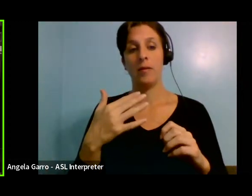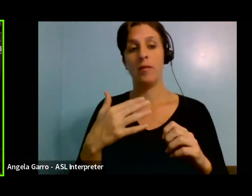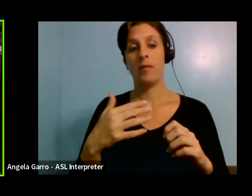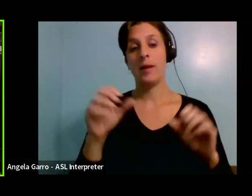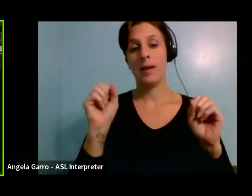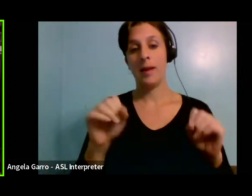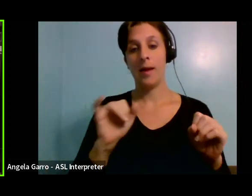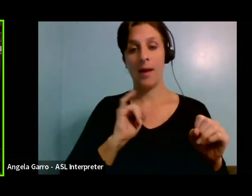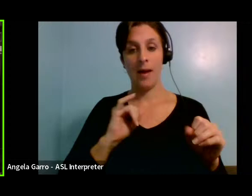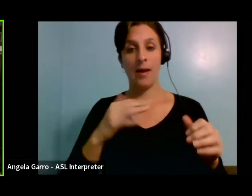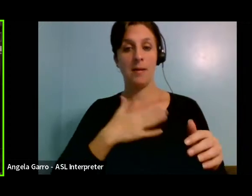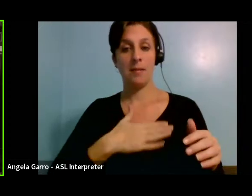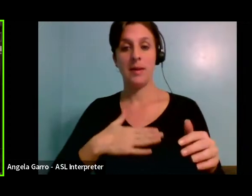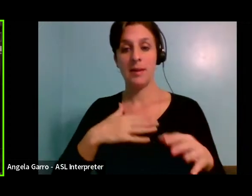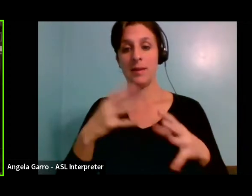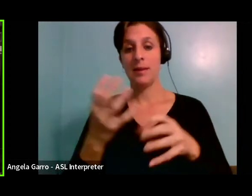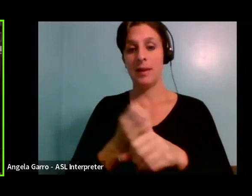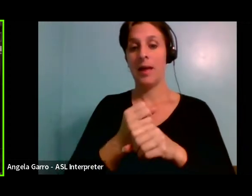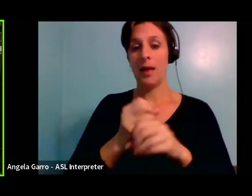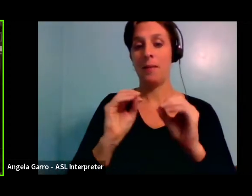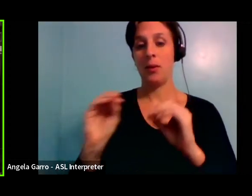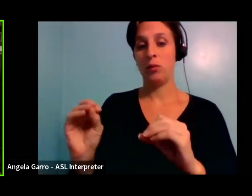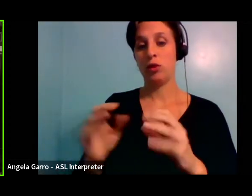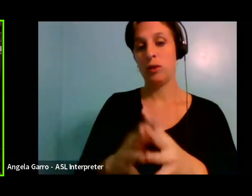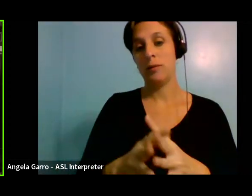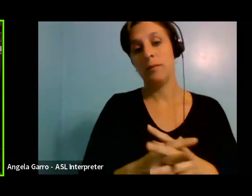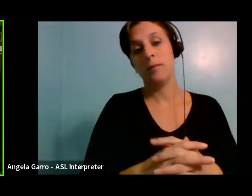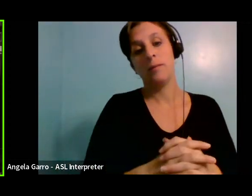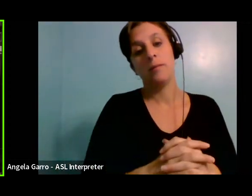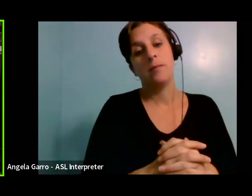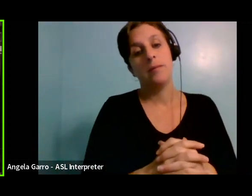I please get a motion?